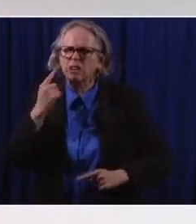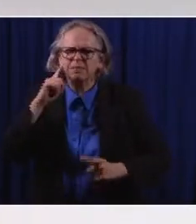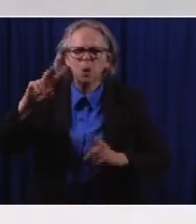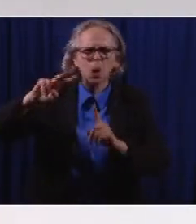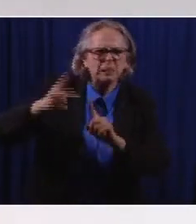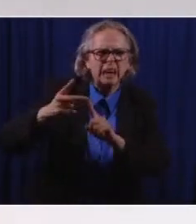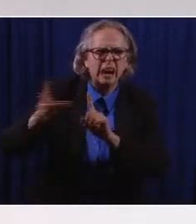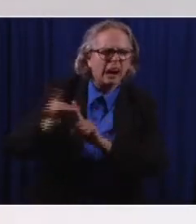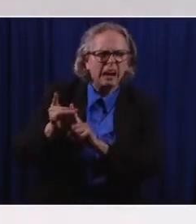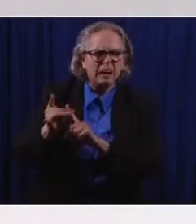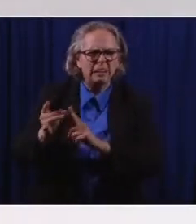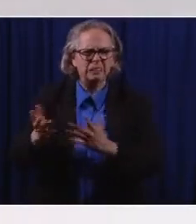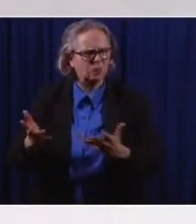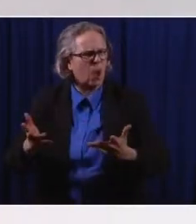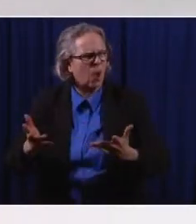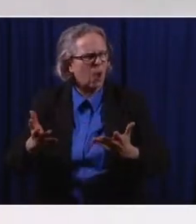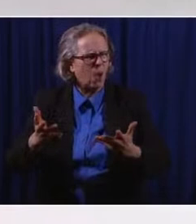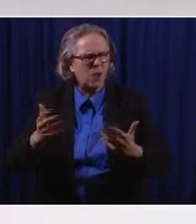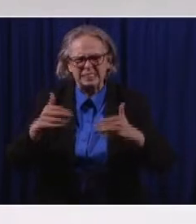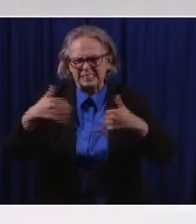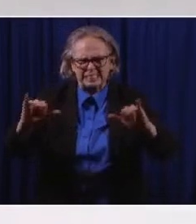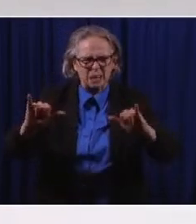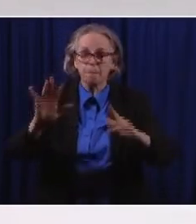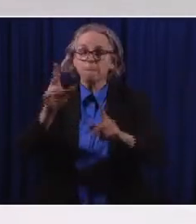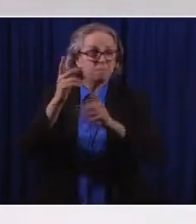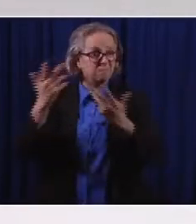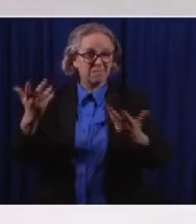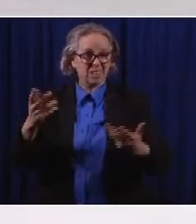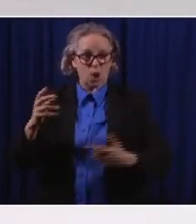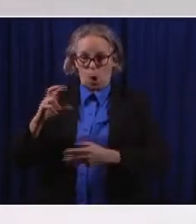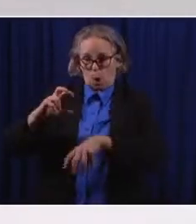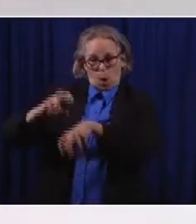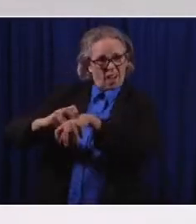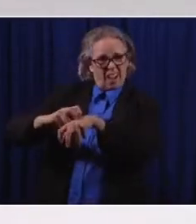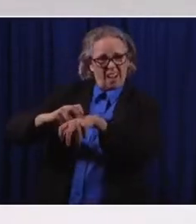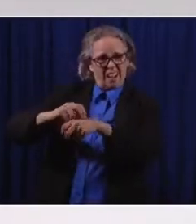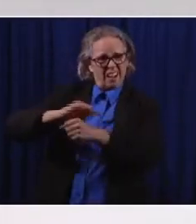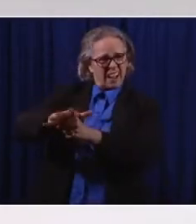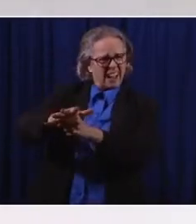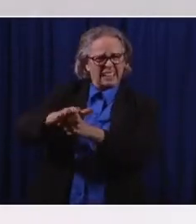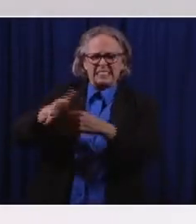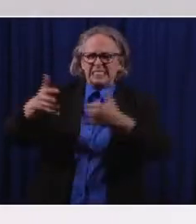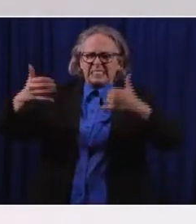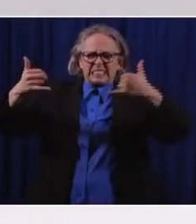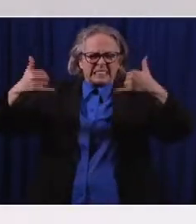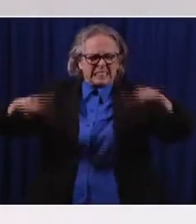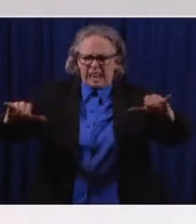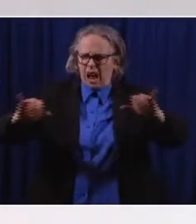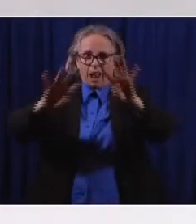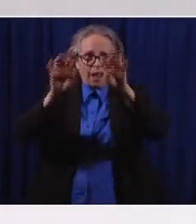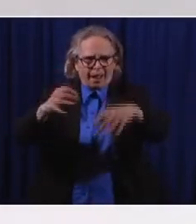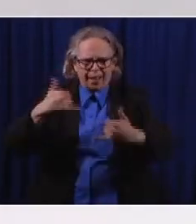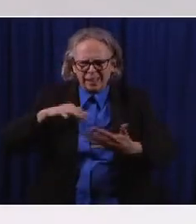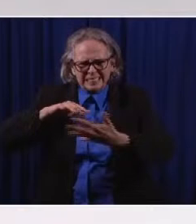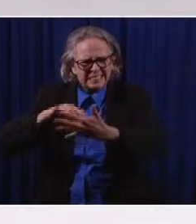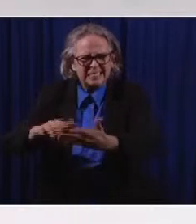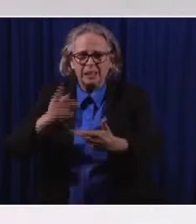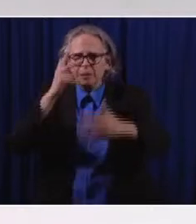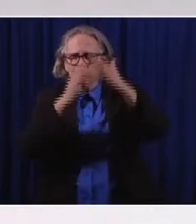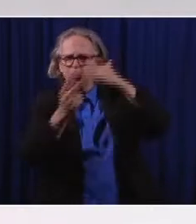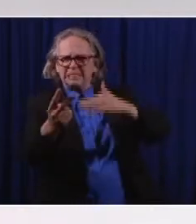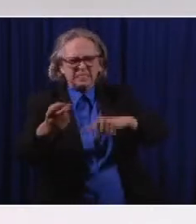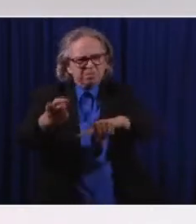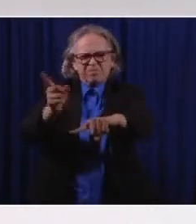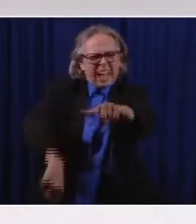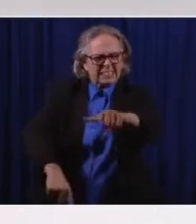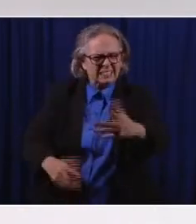COVID-19 continues to surprise us, and so we shouldn't make any optimistic or pessimistic predictions about short or